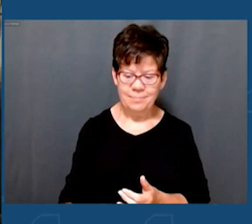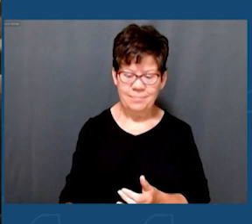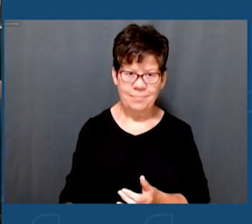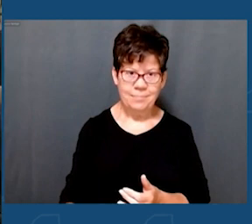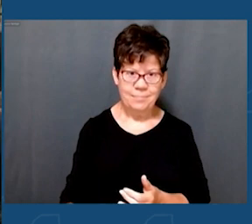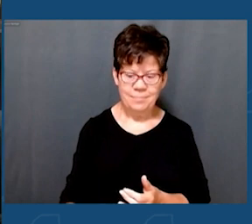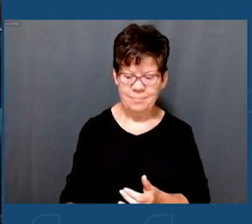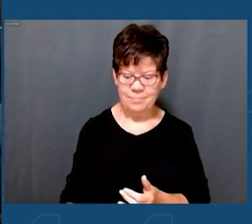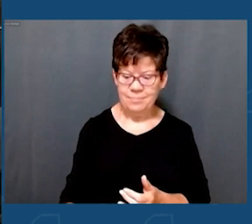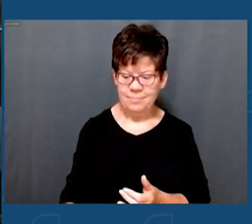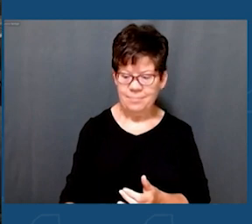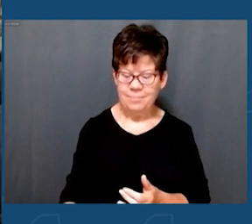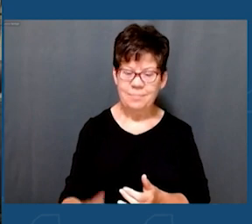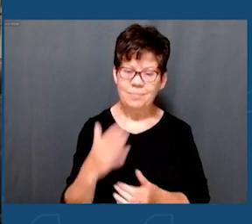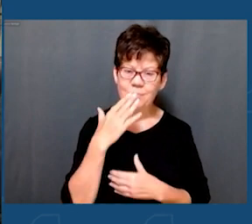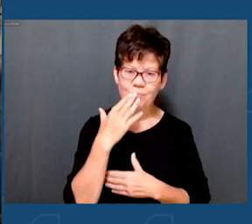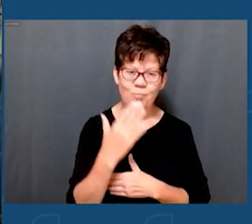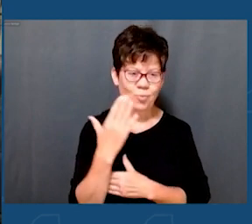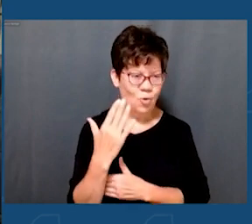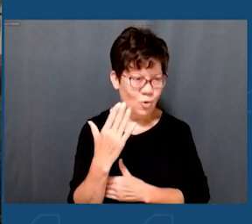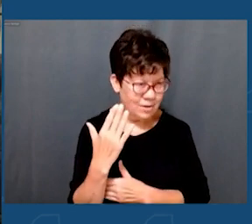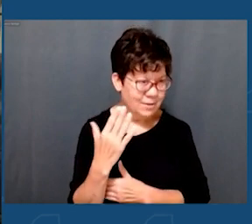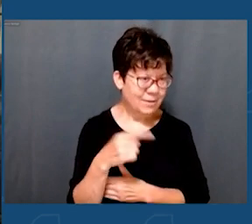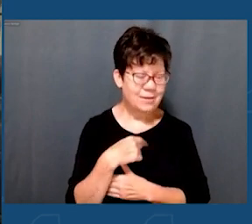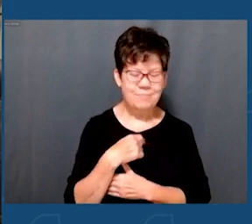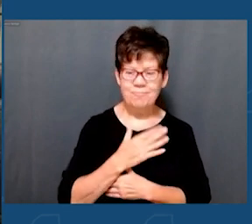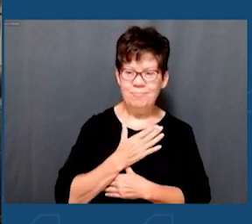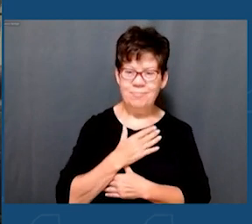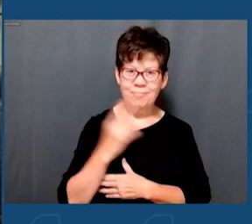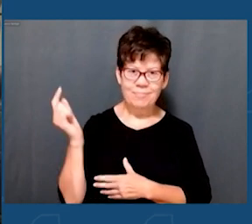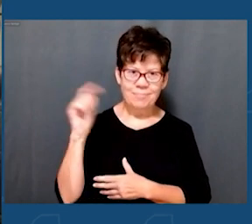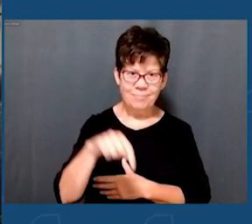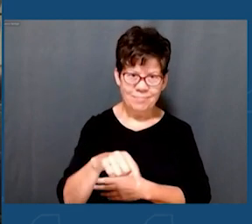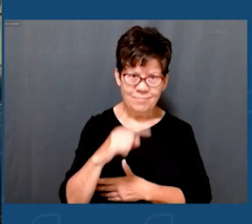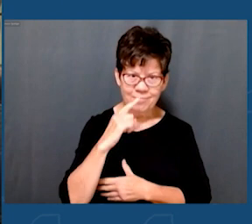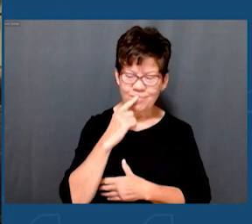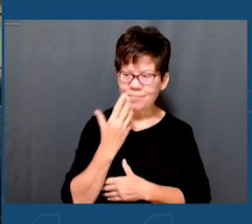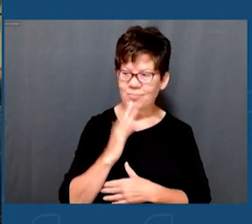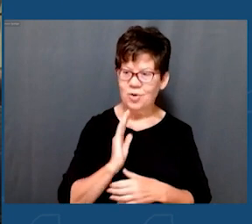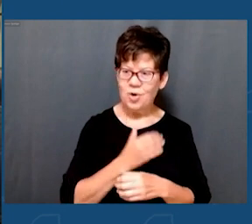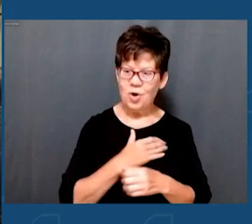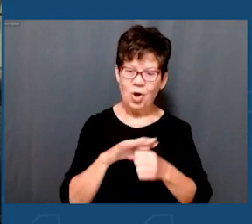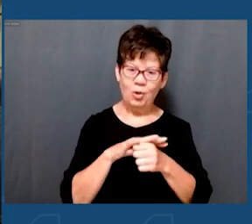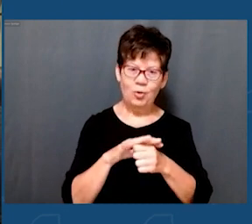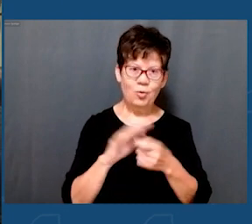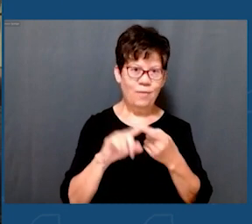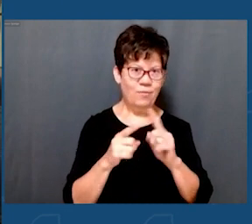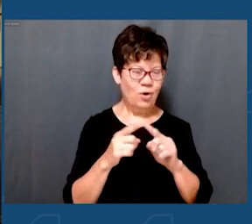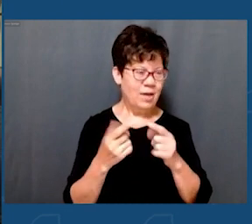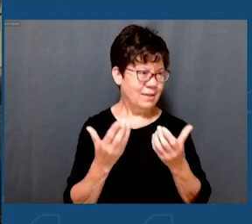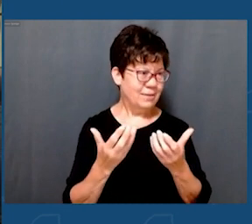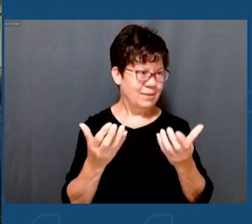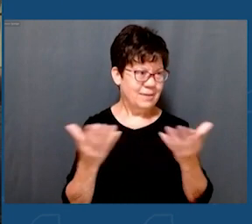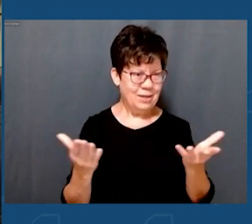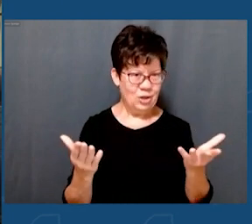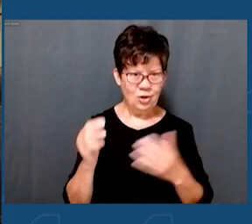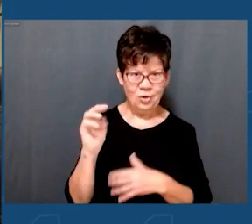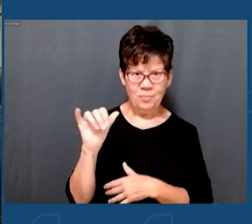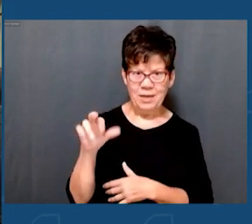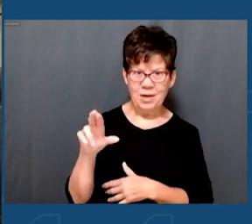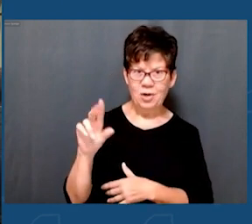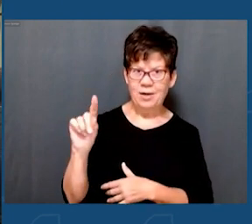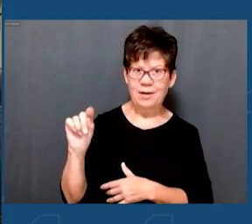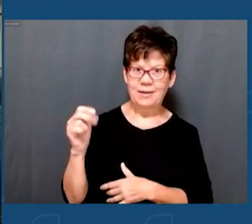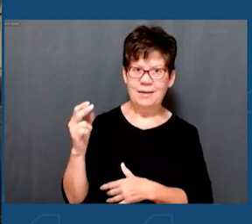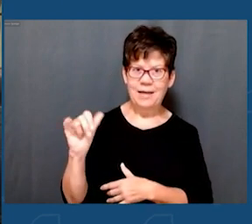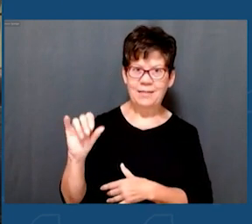Good morning, everyone. It is great to be here and joined by so many of our local friends, starting with our mayor, Kathy Sheehan, who has not